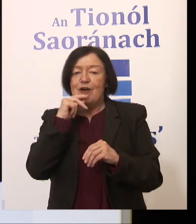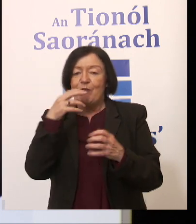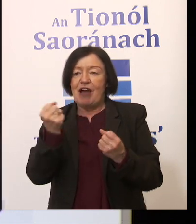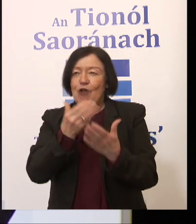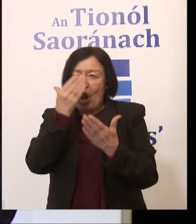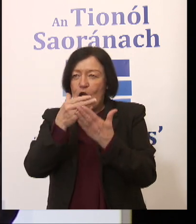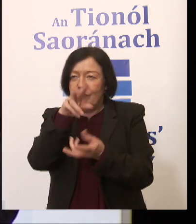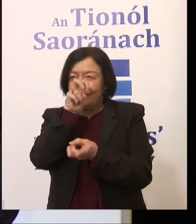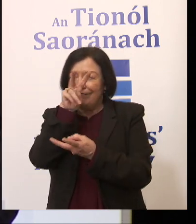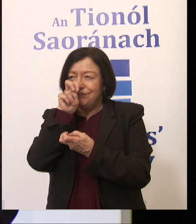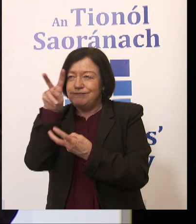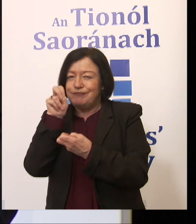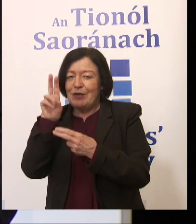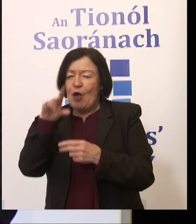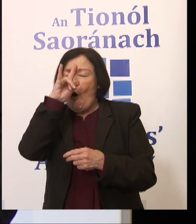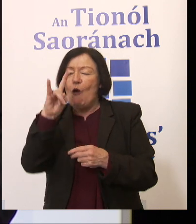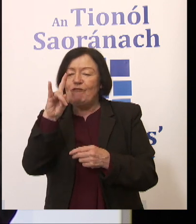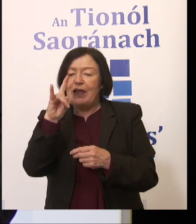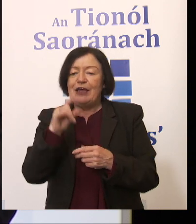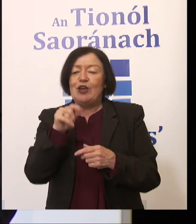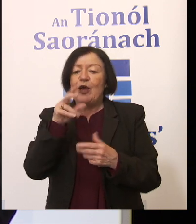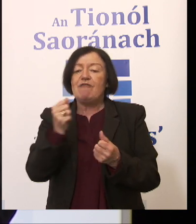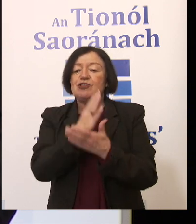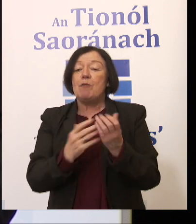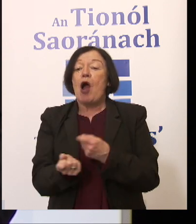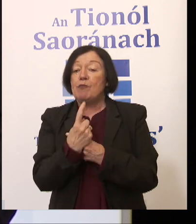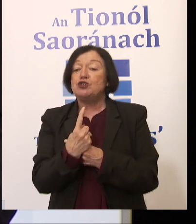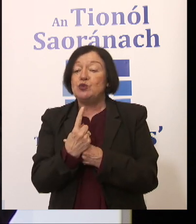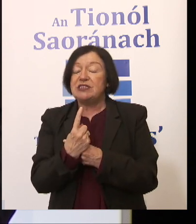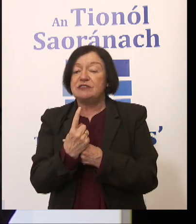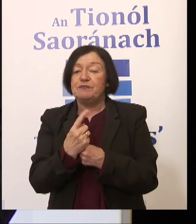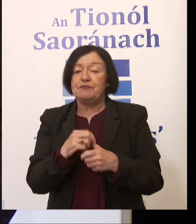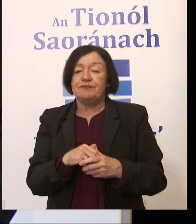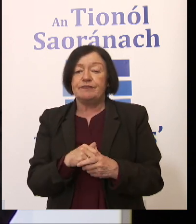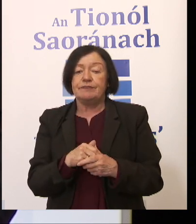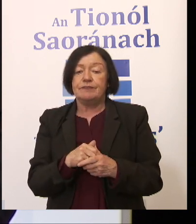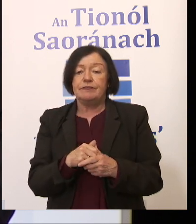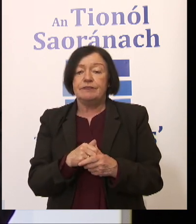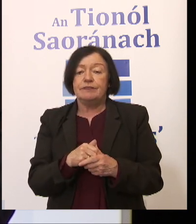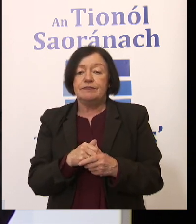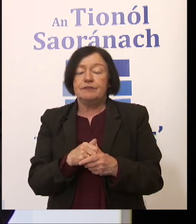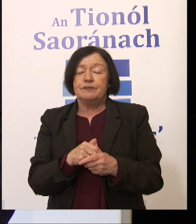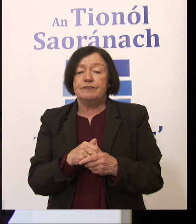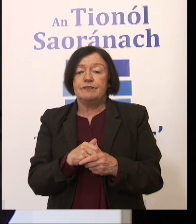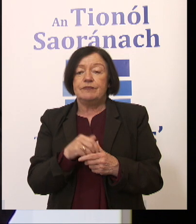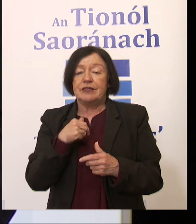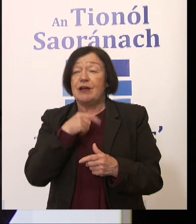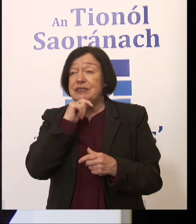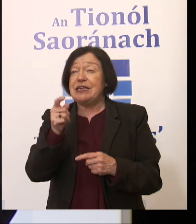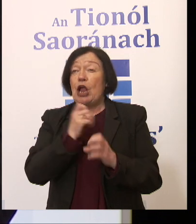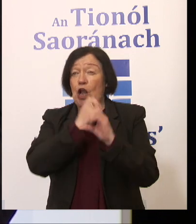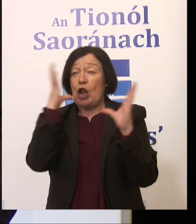learnings, I think, that you can take, and hopefully you've had some of the opportunities to do that. I suppose, you know, I'll state the